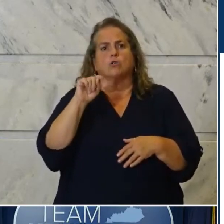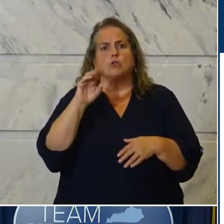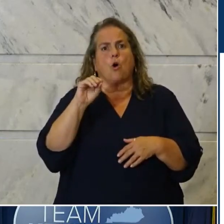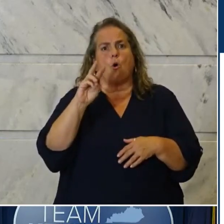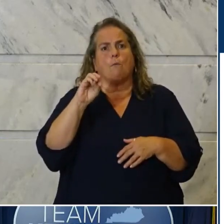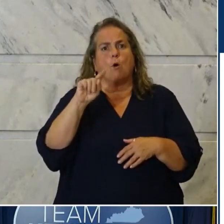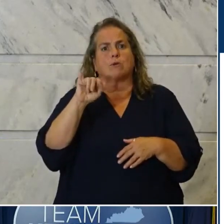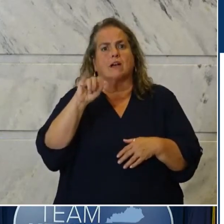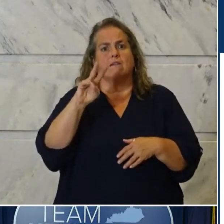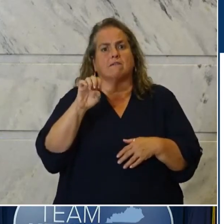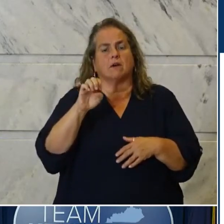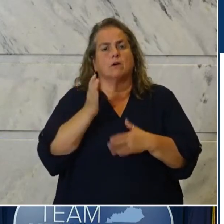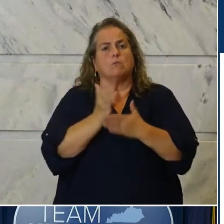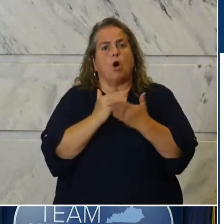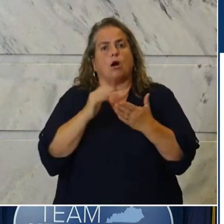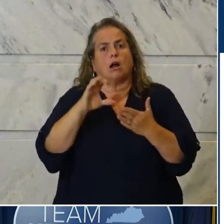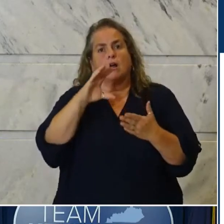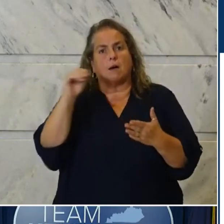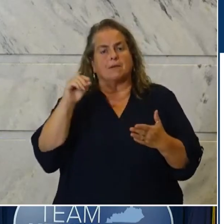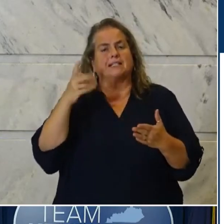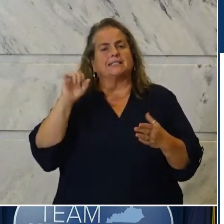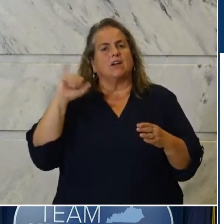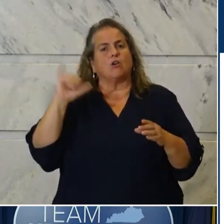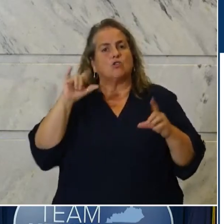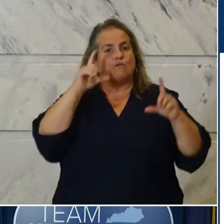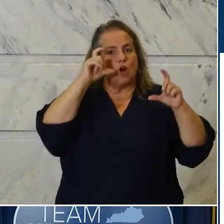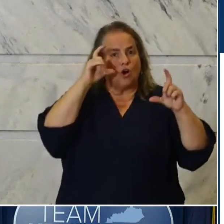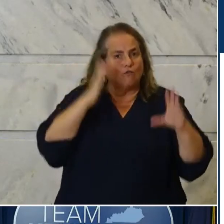some photography for baseball too.